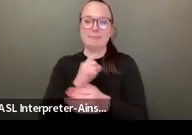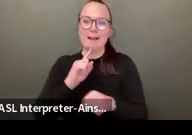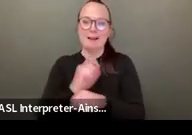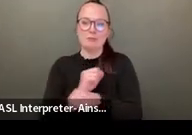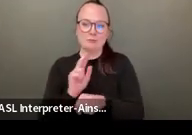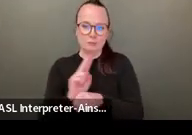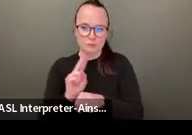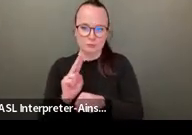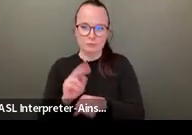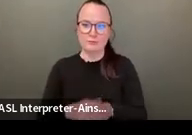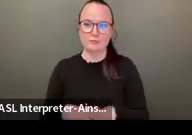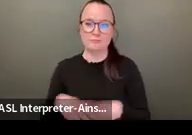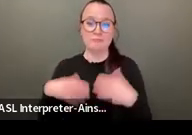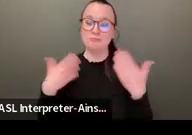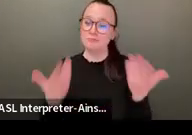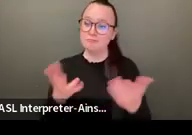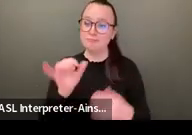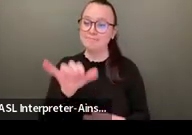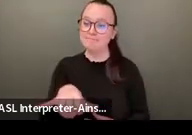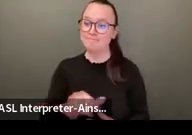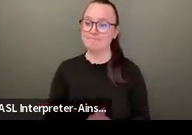So there we go.